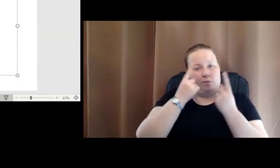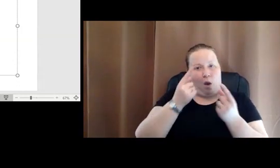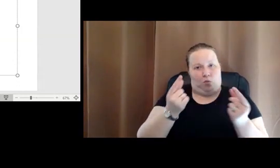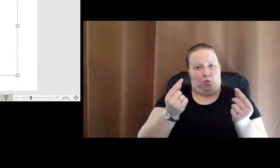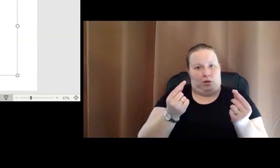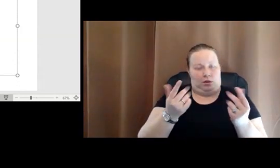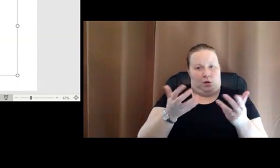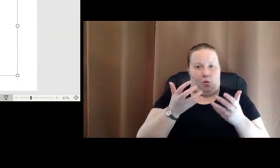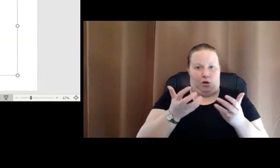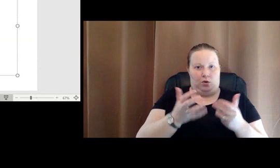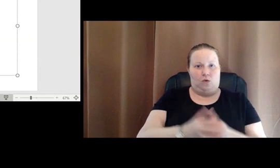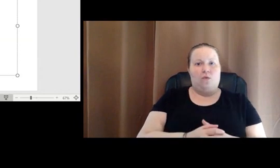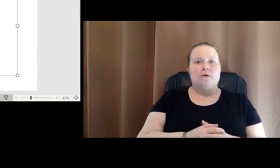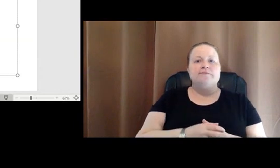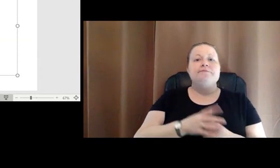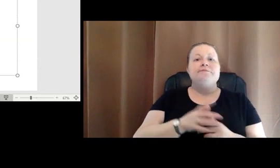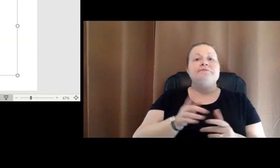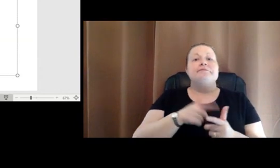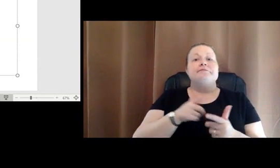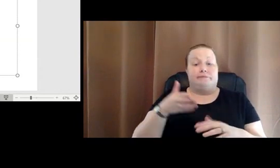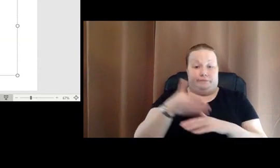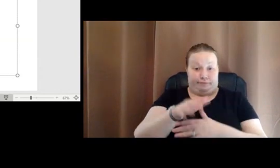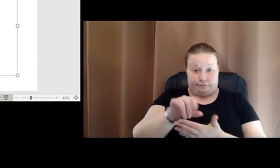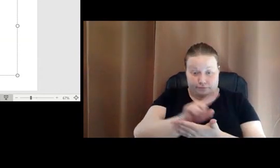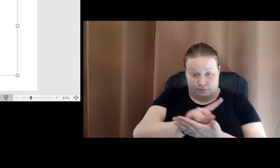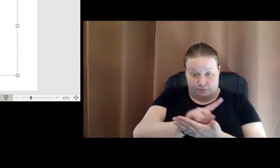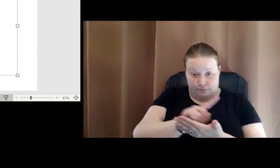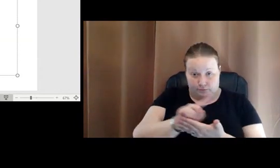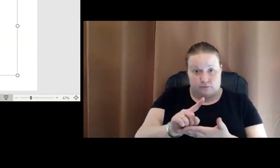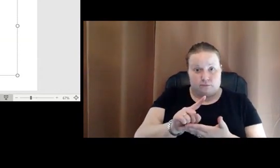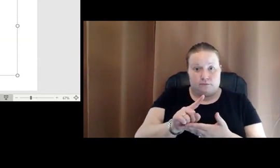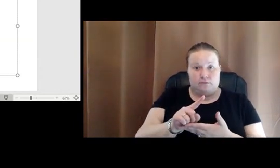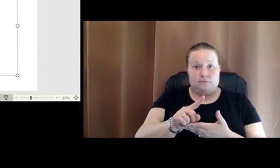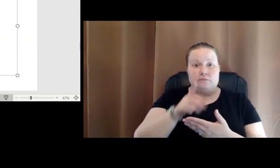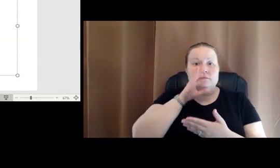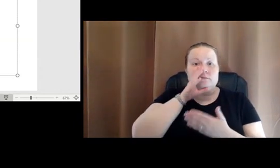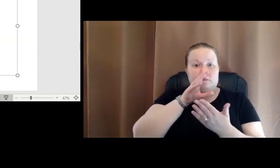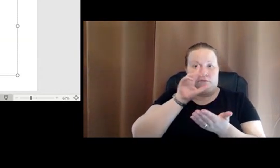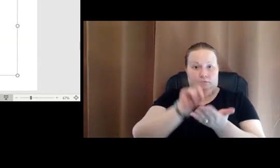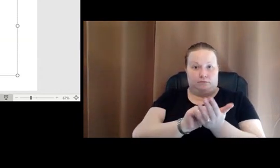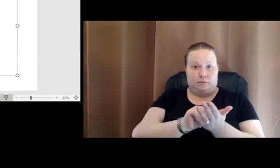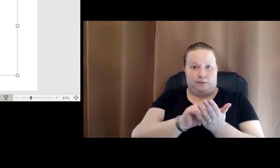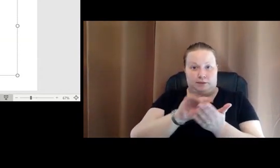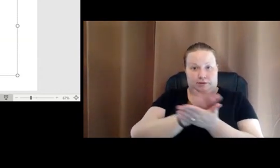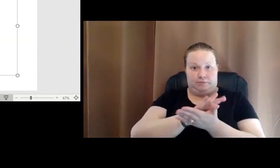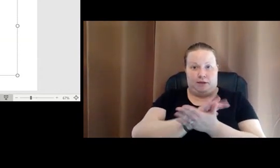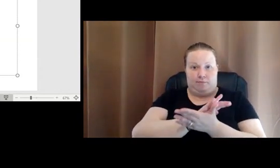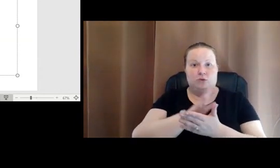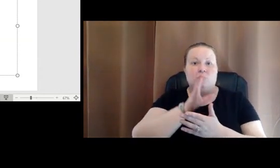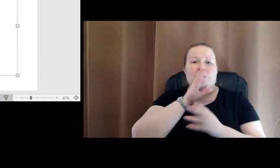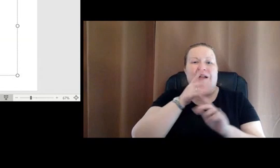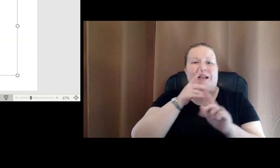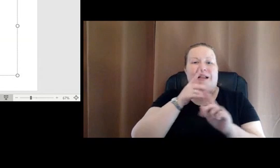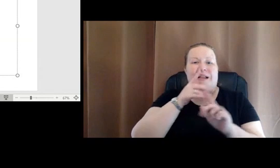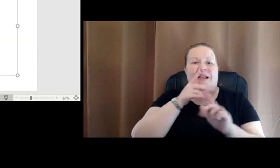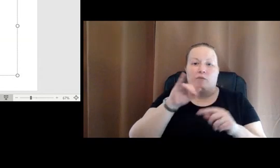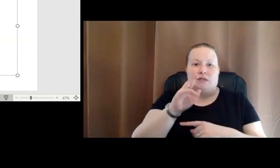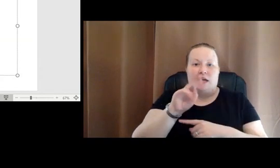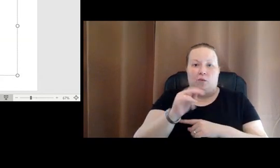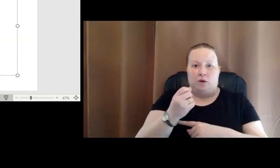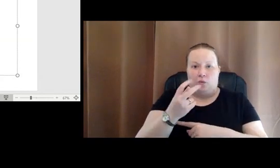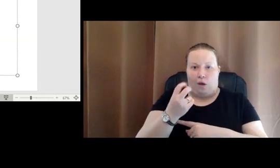that. And then after that week, we'll publish the papers, and we're going to aim for January 12th for